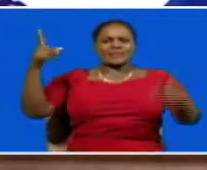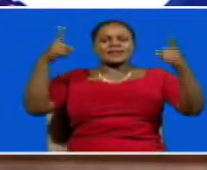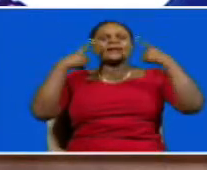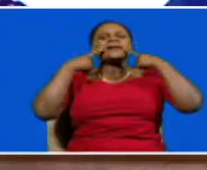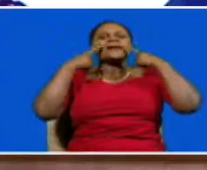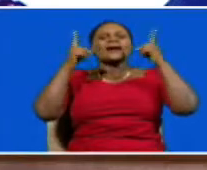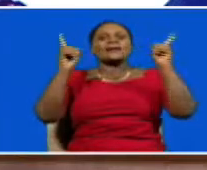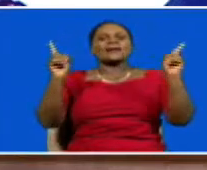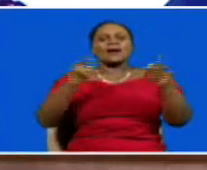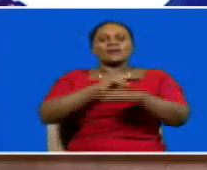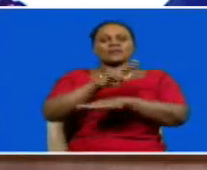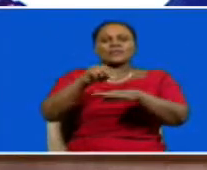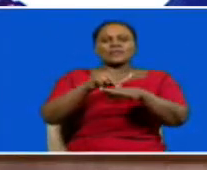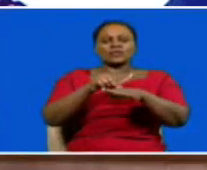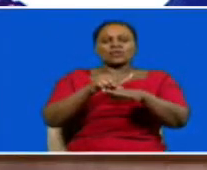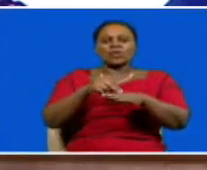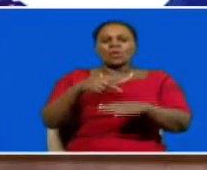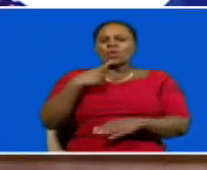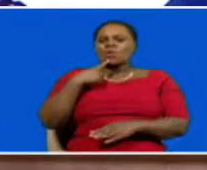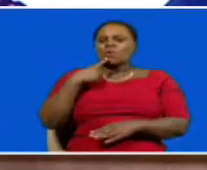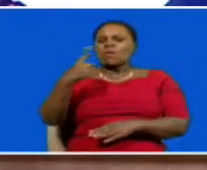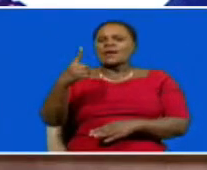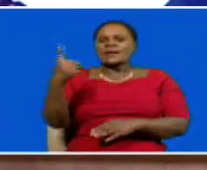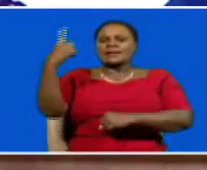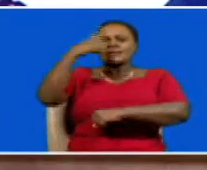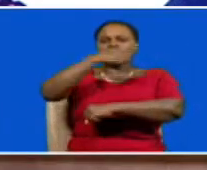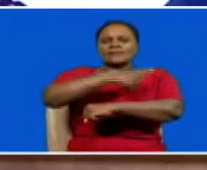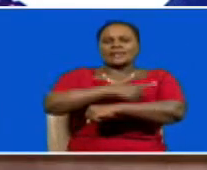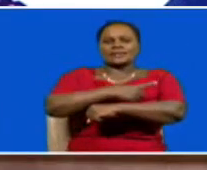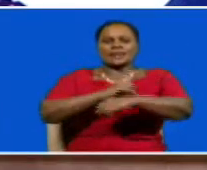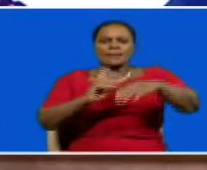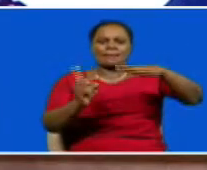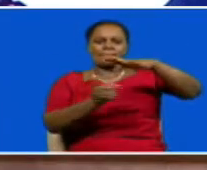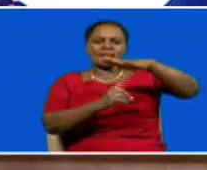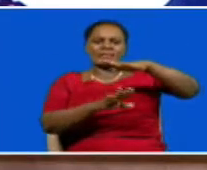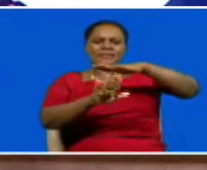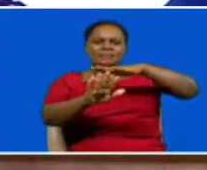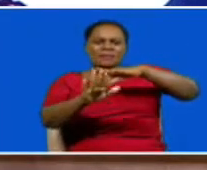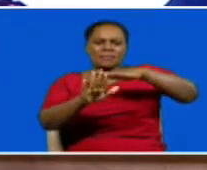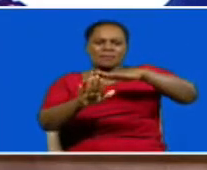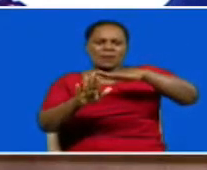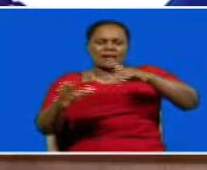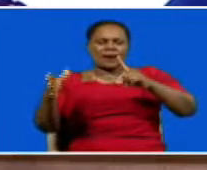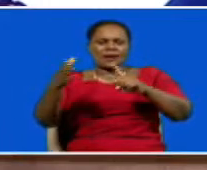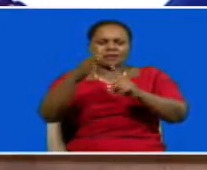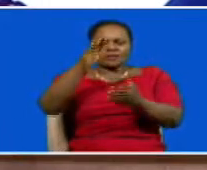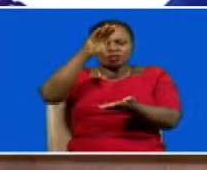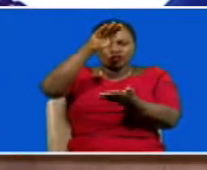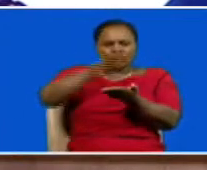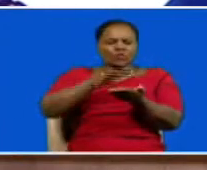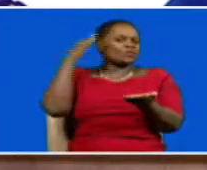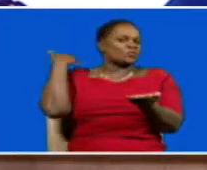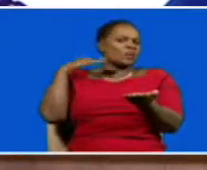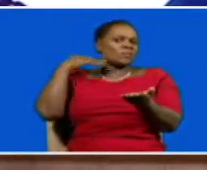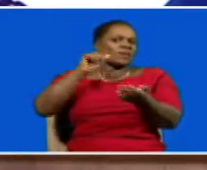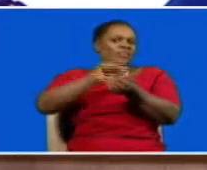announced to the nation that in the last 3 months, his ministry has been able to bring down the crime rate